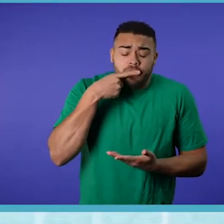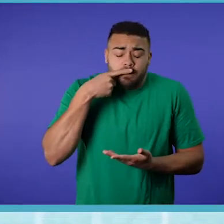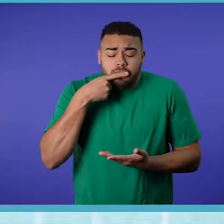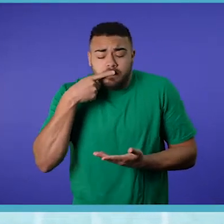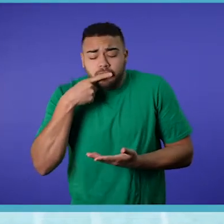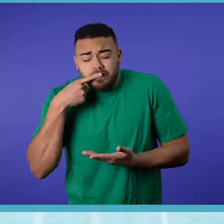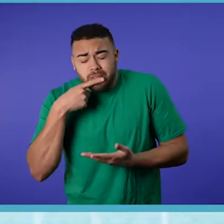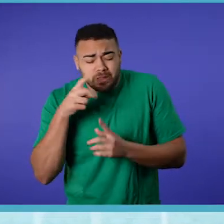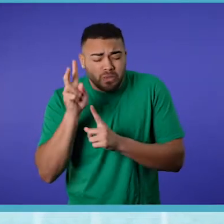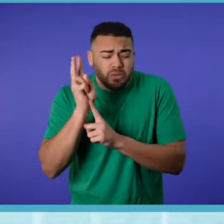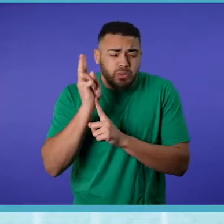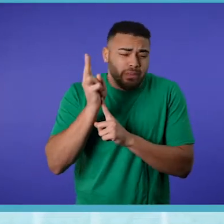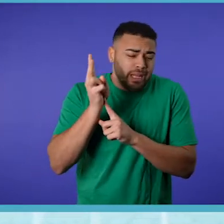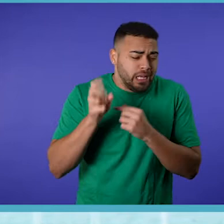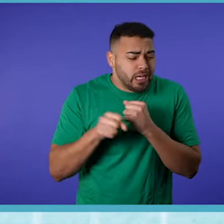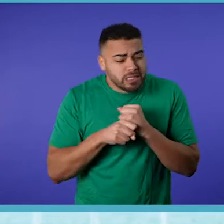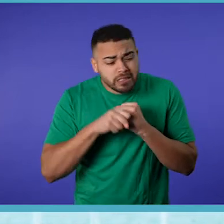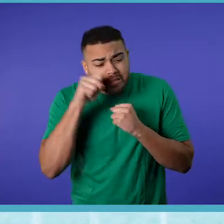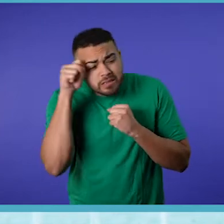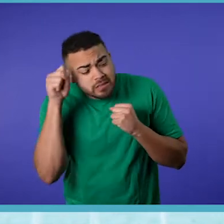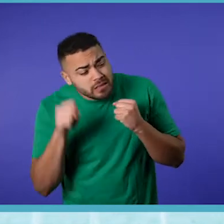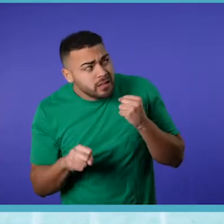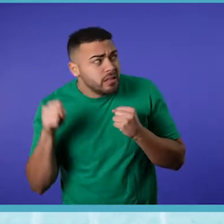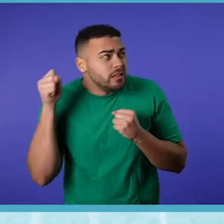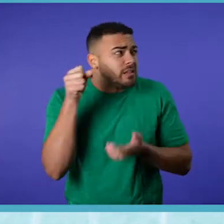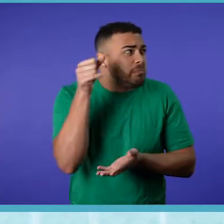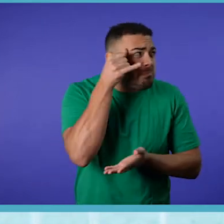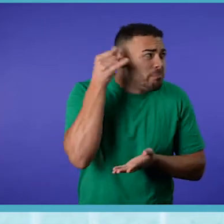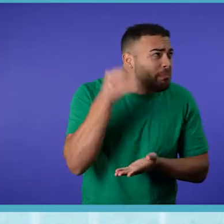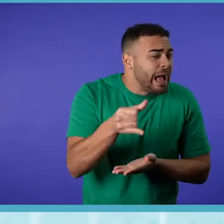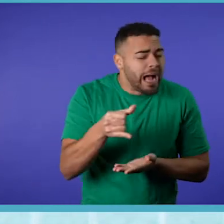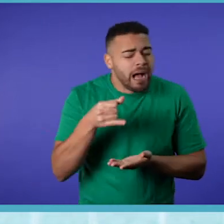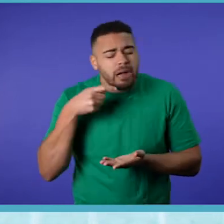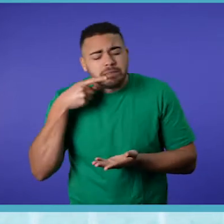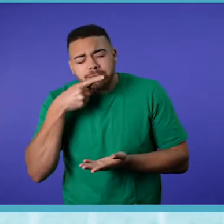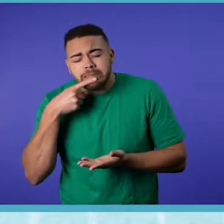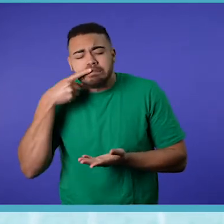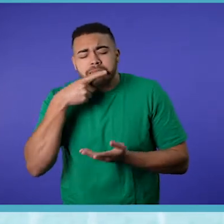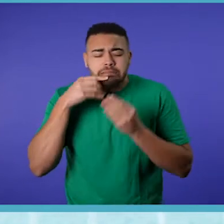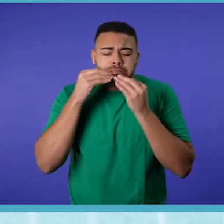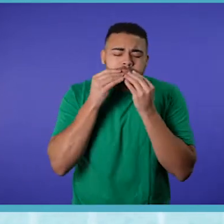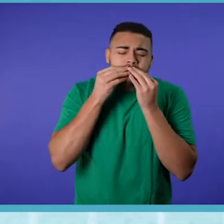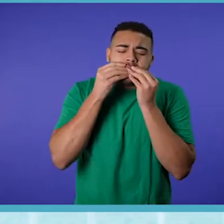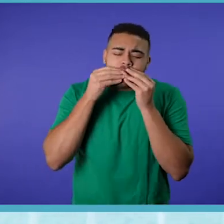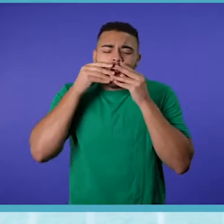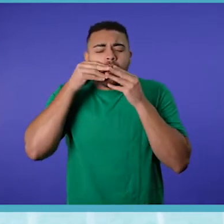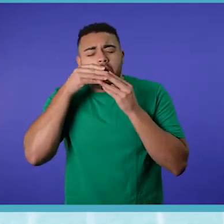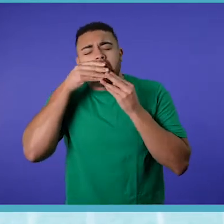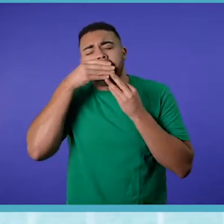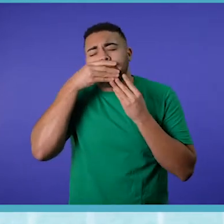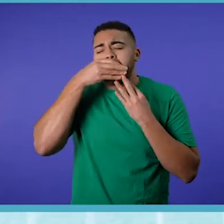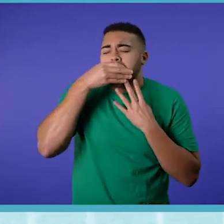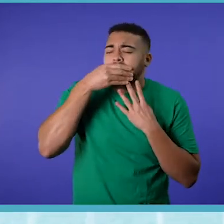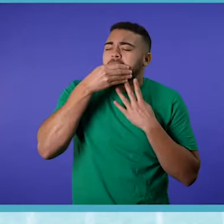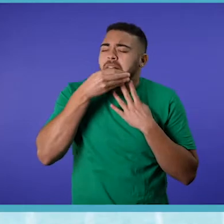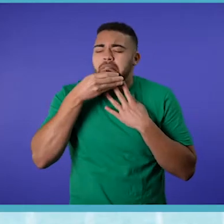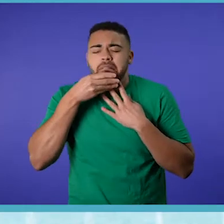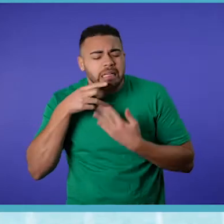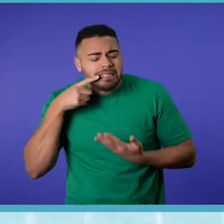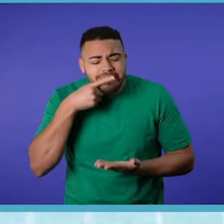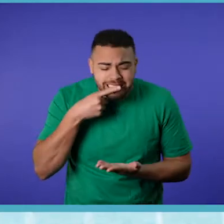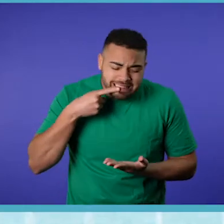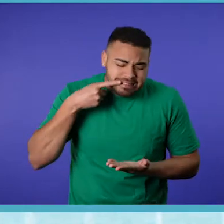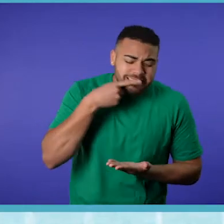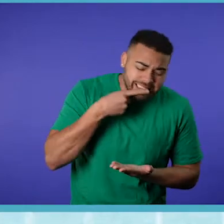And he must have been doing something wrong, because his mouth overflowed with foamy bubbles, and brushing in circles